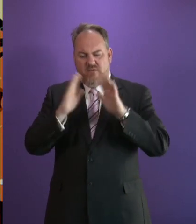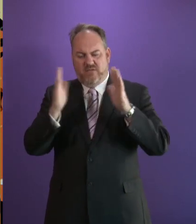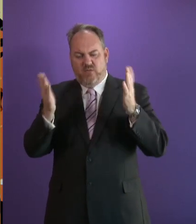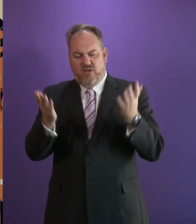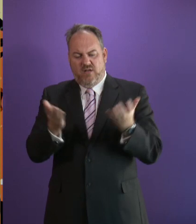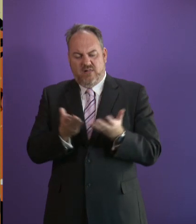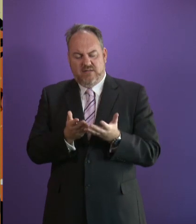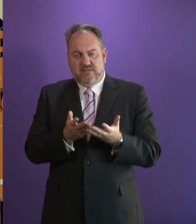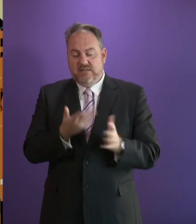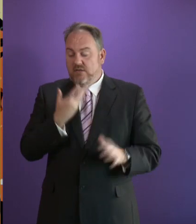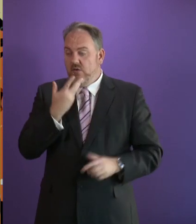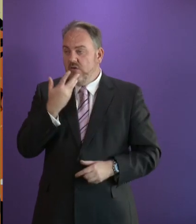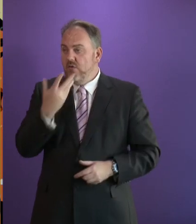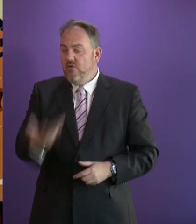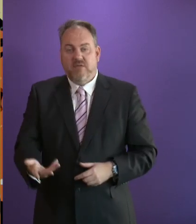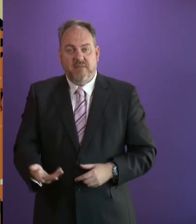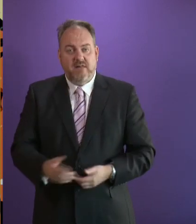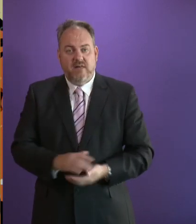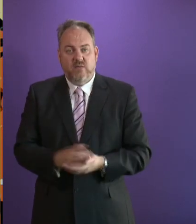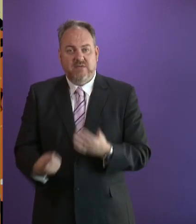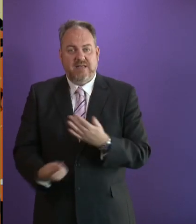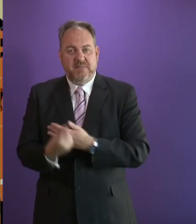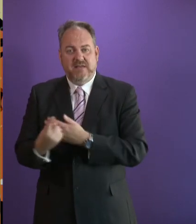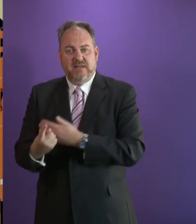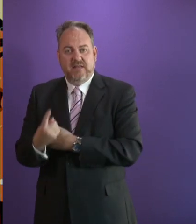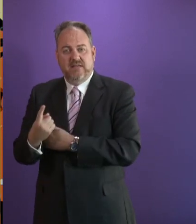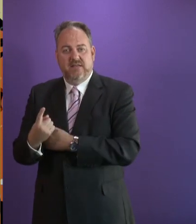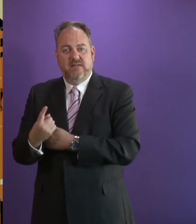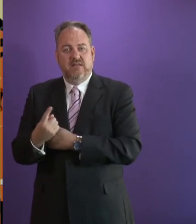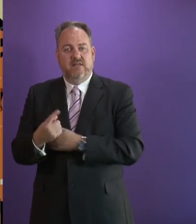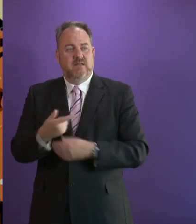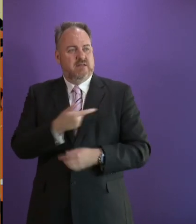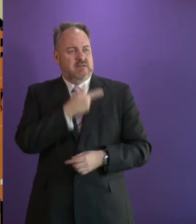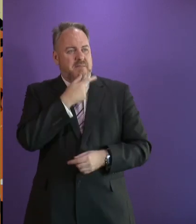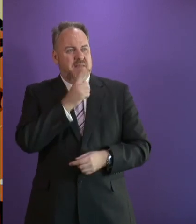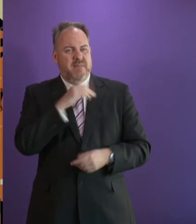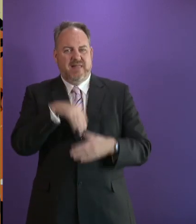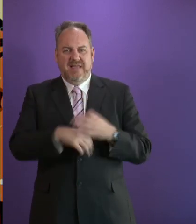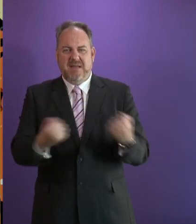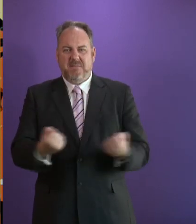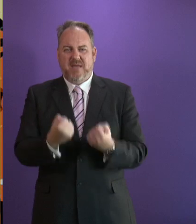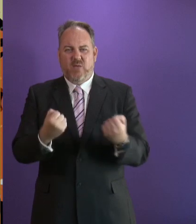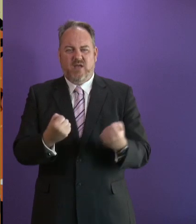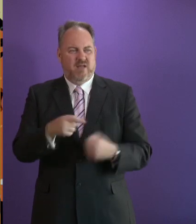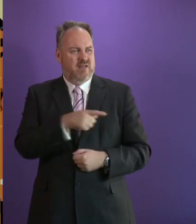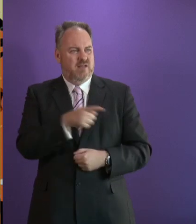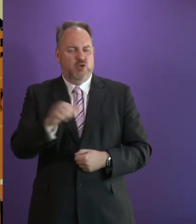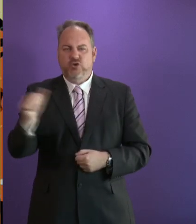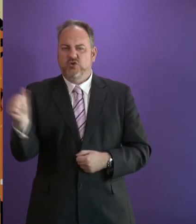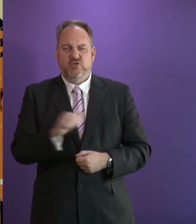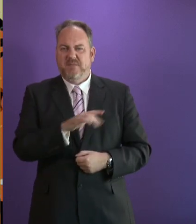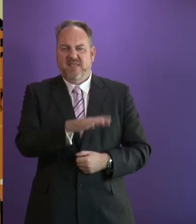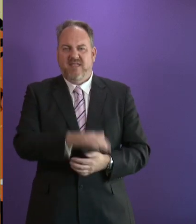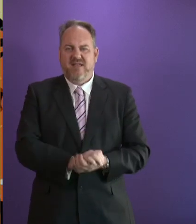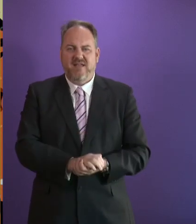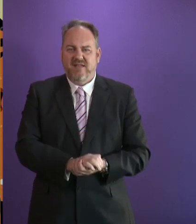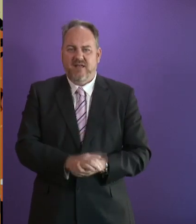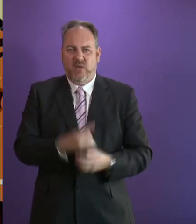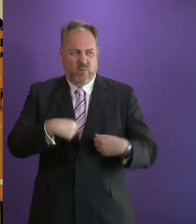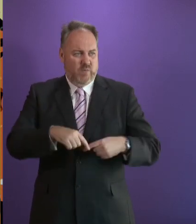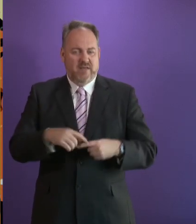is truly horrifying, because we have people who are not there on merit, who do not deserve to be there, and we could do a far